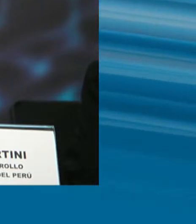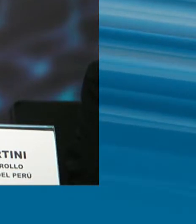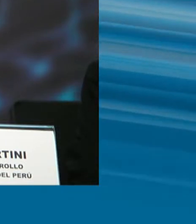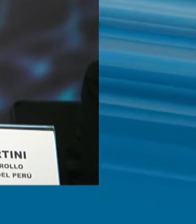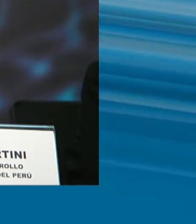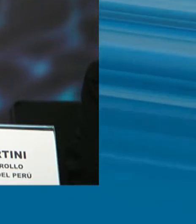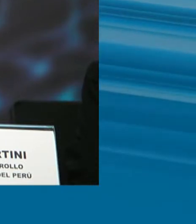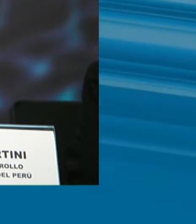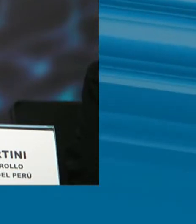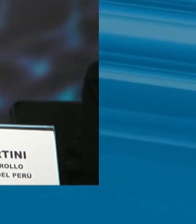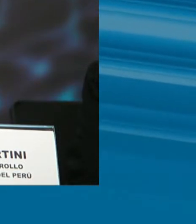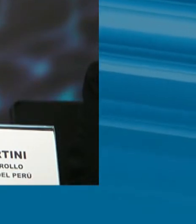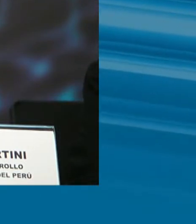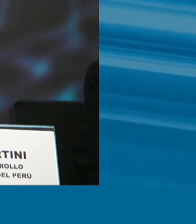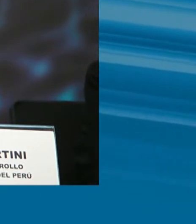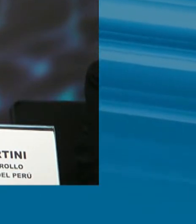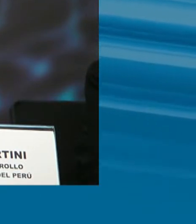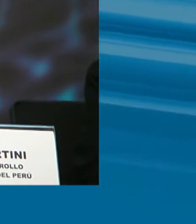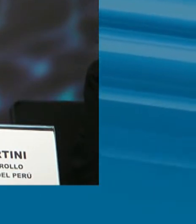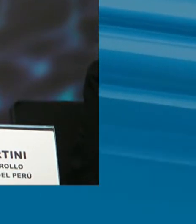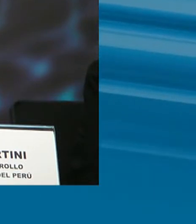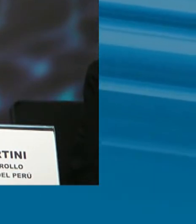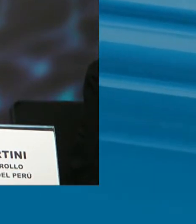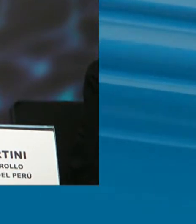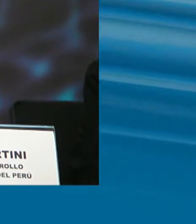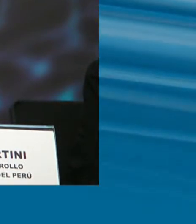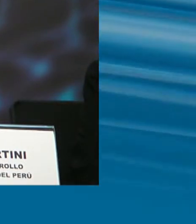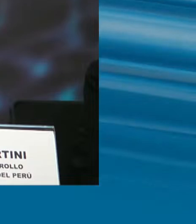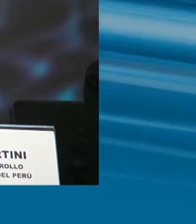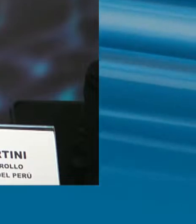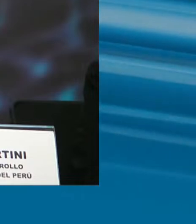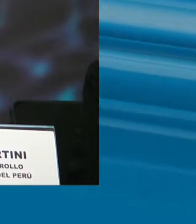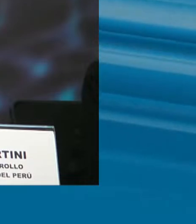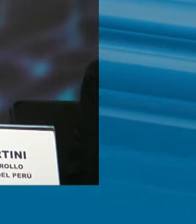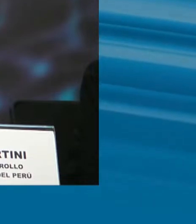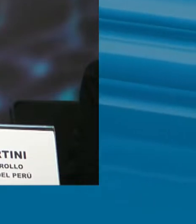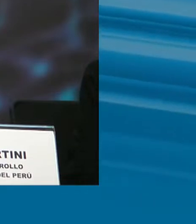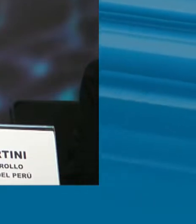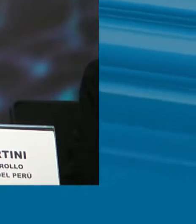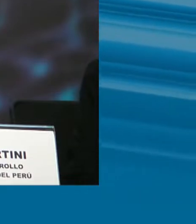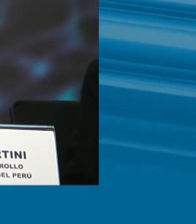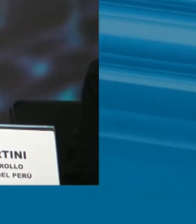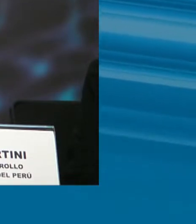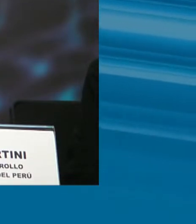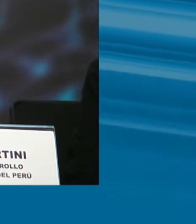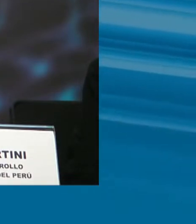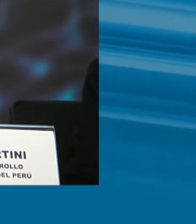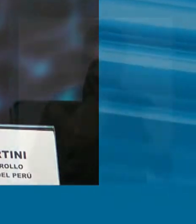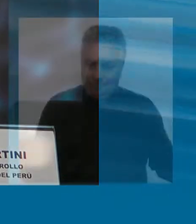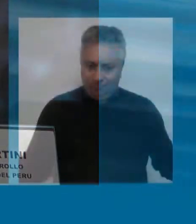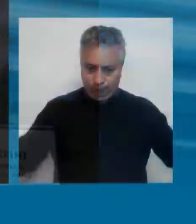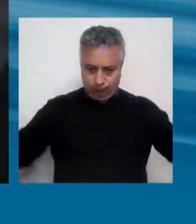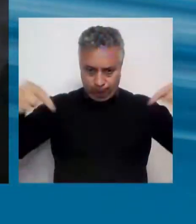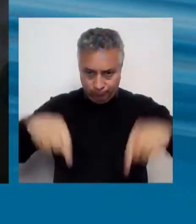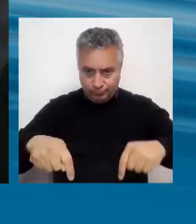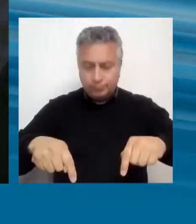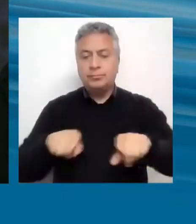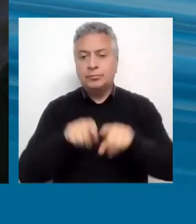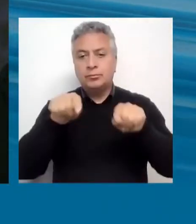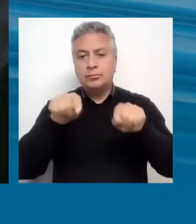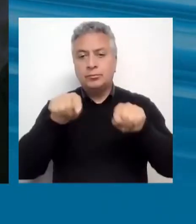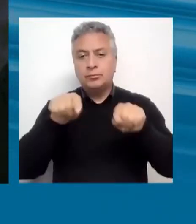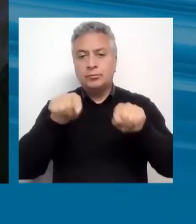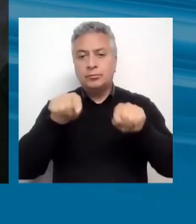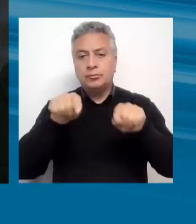the academia. Ladies and gentlemen, it is an honor for me to welcome you to the third panel of the 40th session